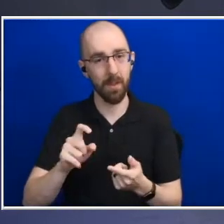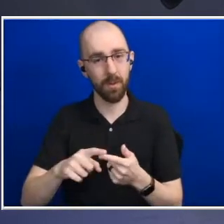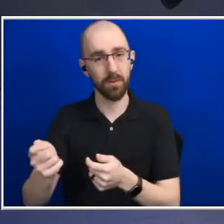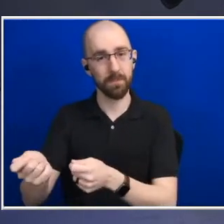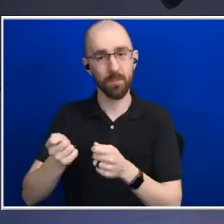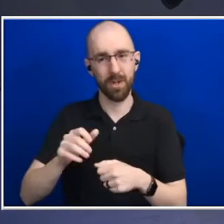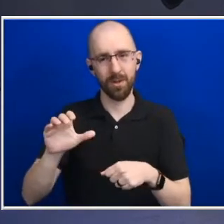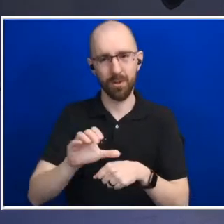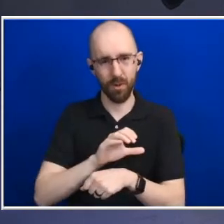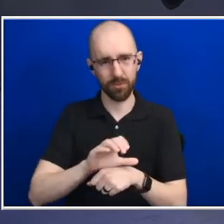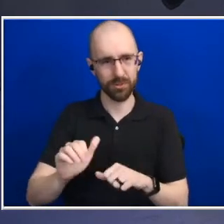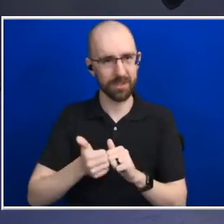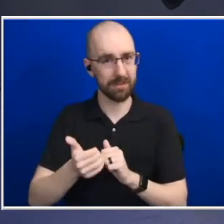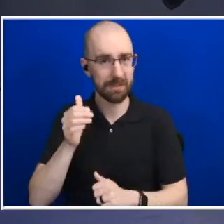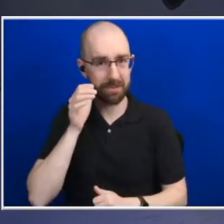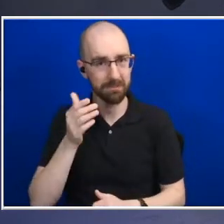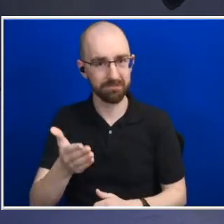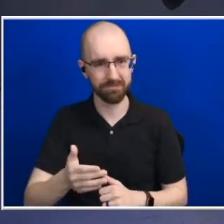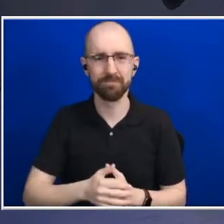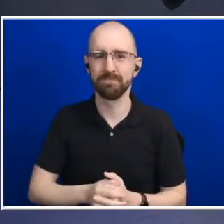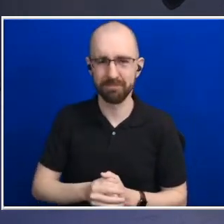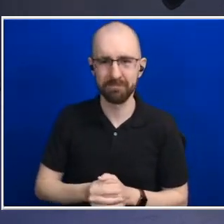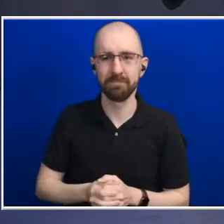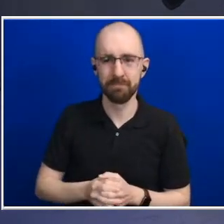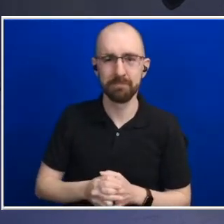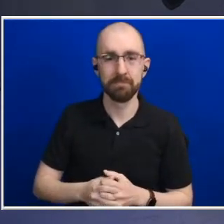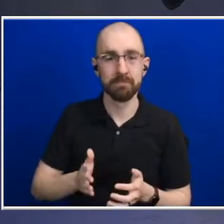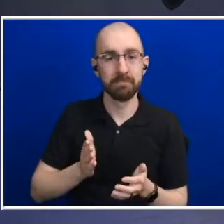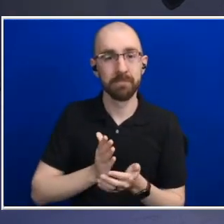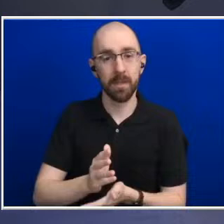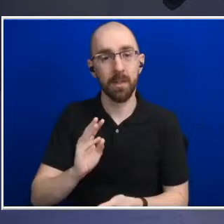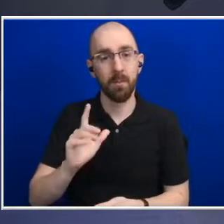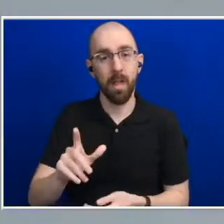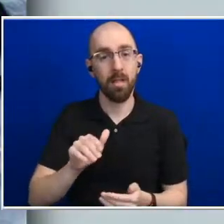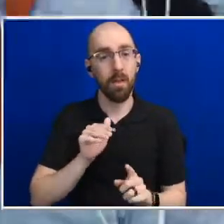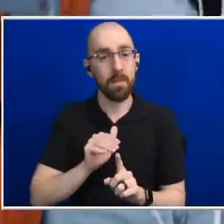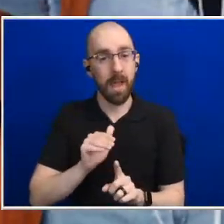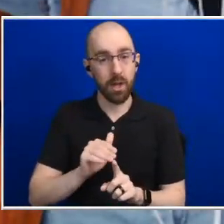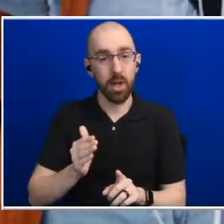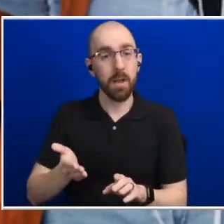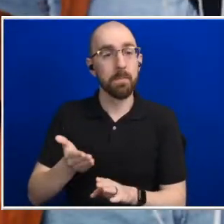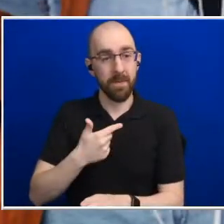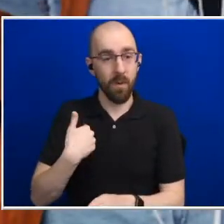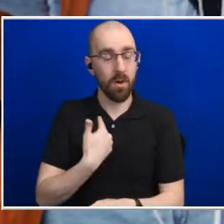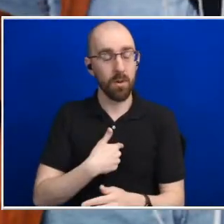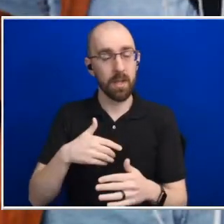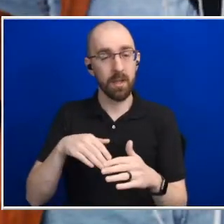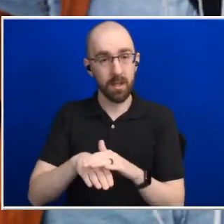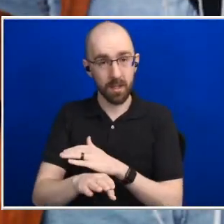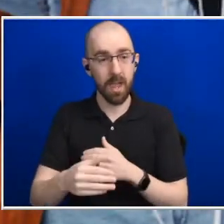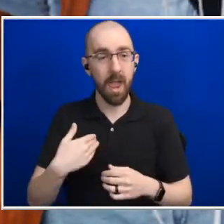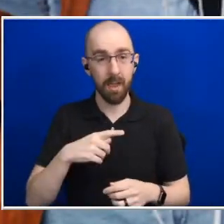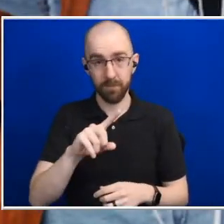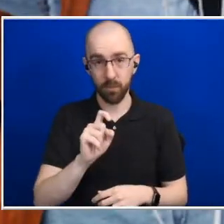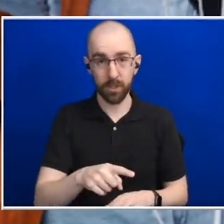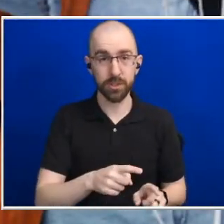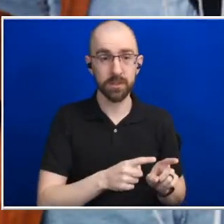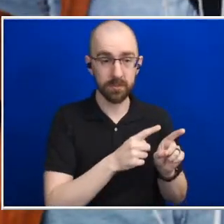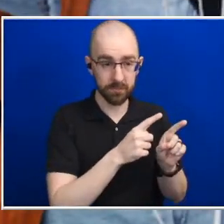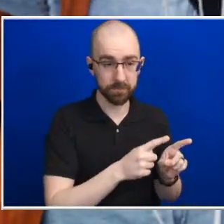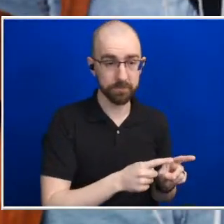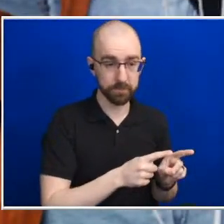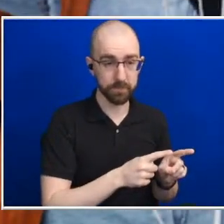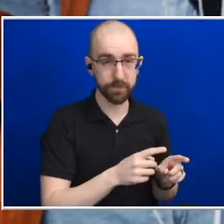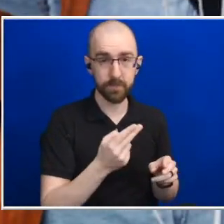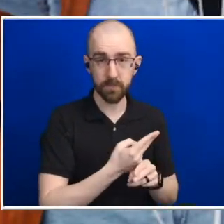How's that sound? Virtual. All right. Well, just a reminder, though, before we do that, If you have questions, you can use the chat on YouTube or Facebook. You can